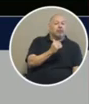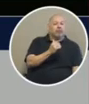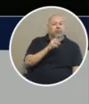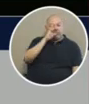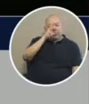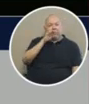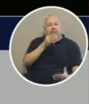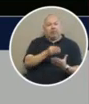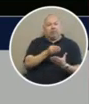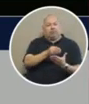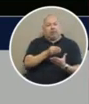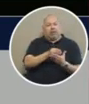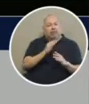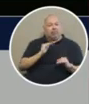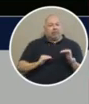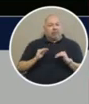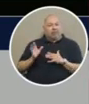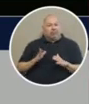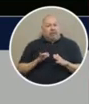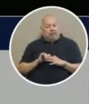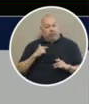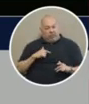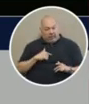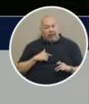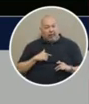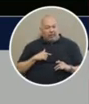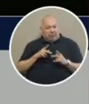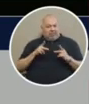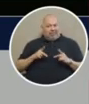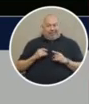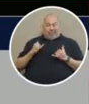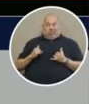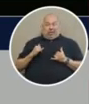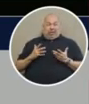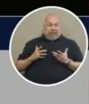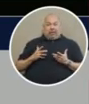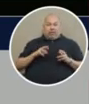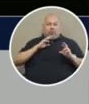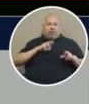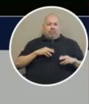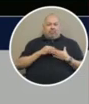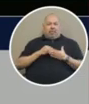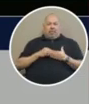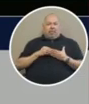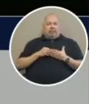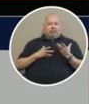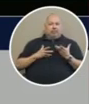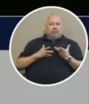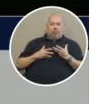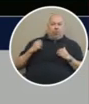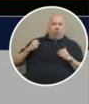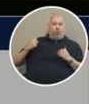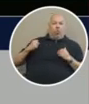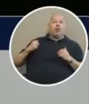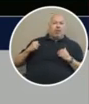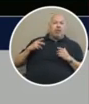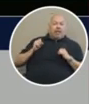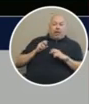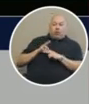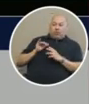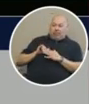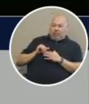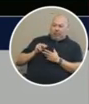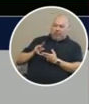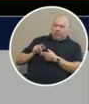to create that budget stabilization fund, so that shall we get into a position that we're in now, that there's funds set aside to help and deal with that